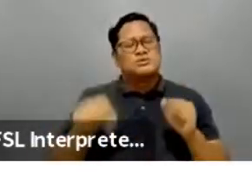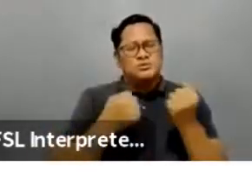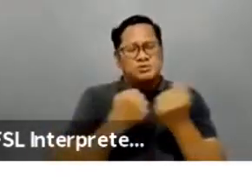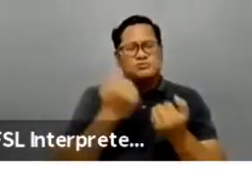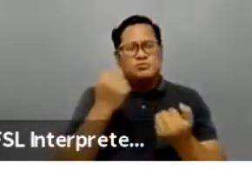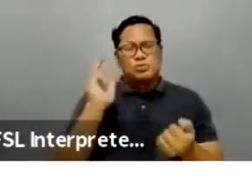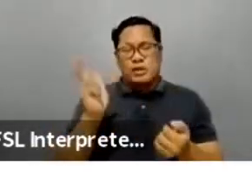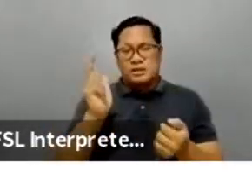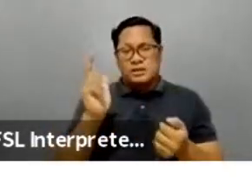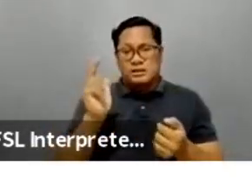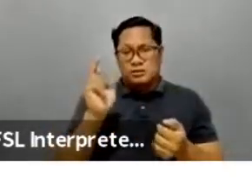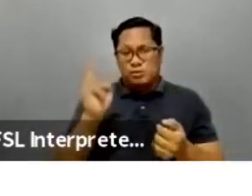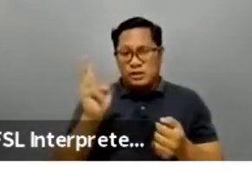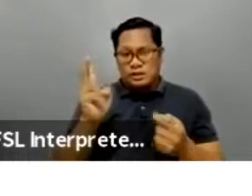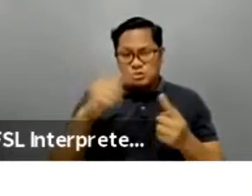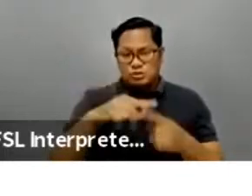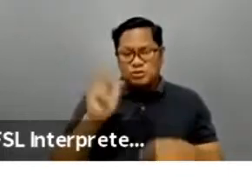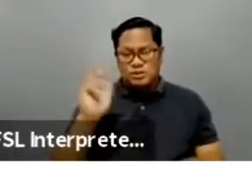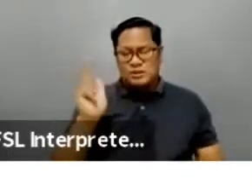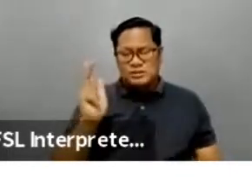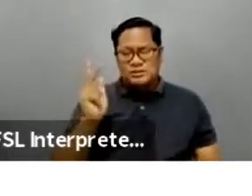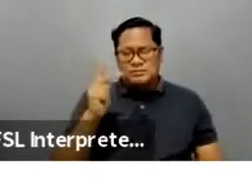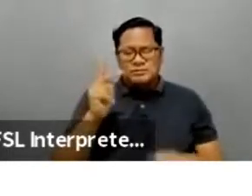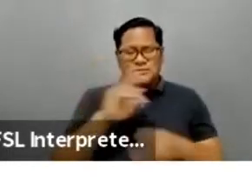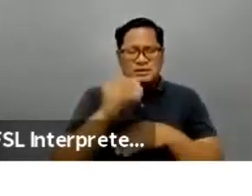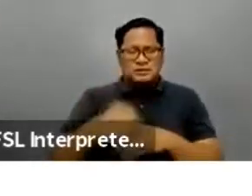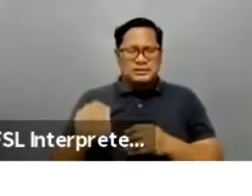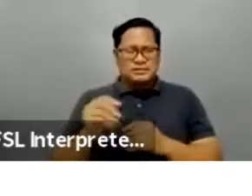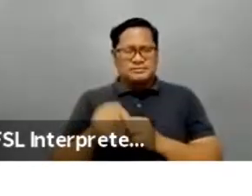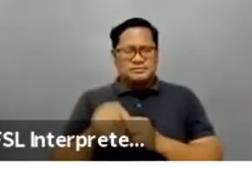20-30%, depending on how much the bill is.